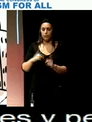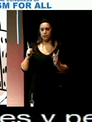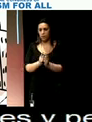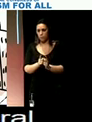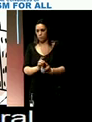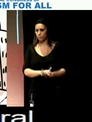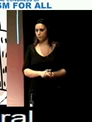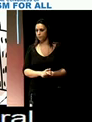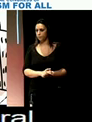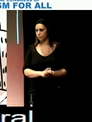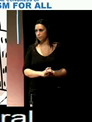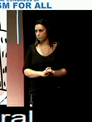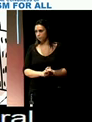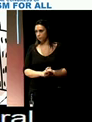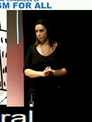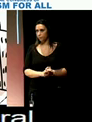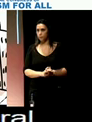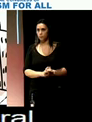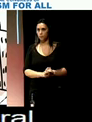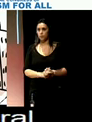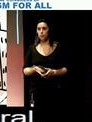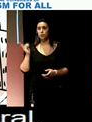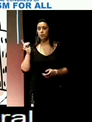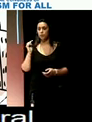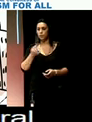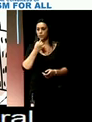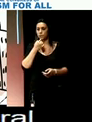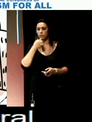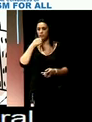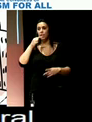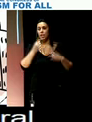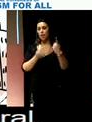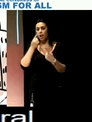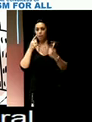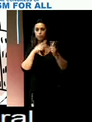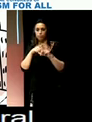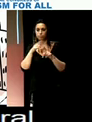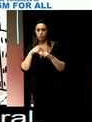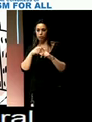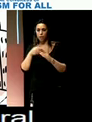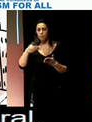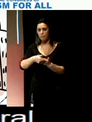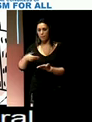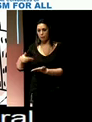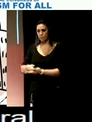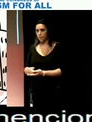I will just point out some demand-growing factors. We all know that the demographic